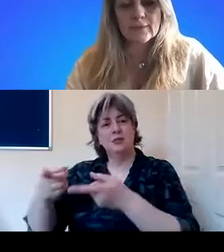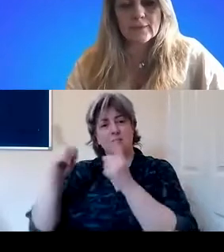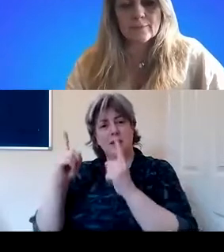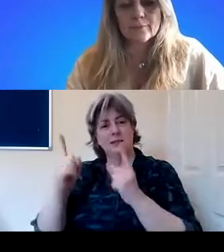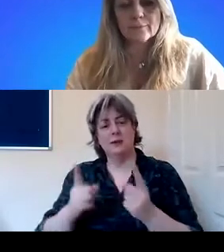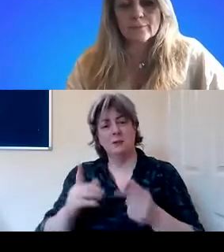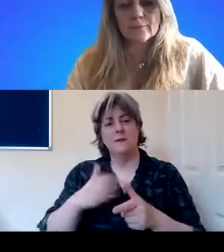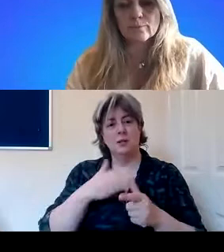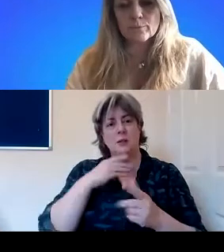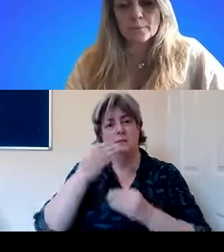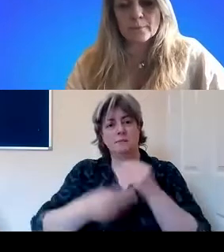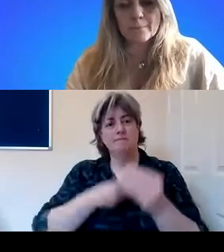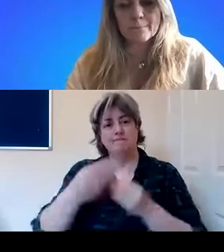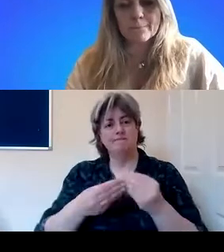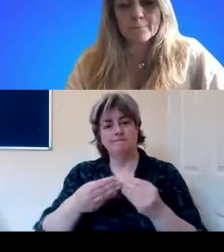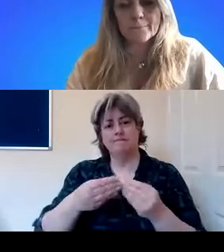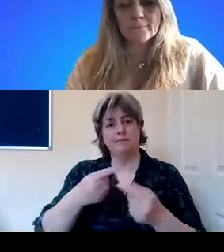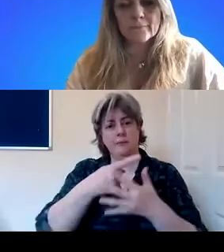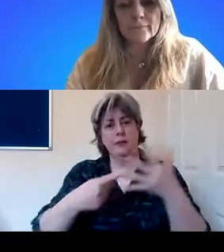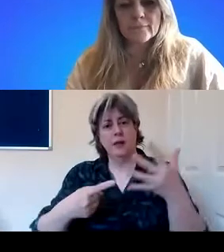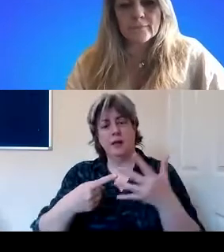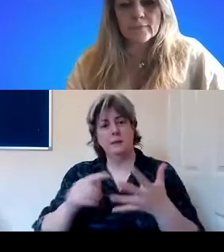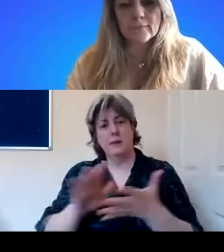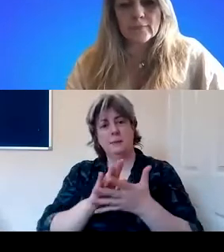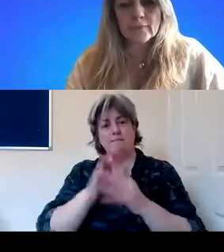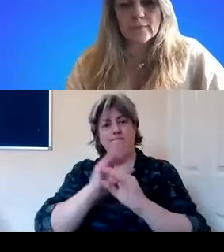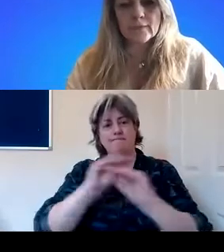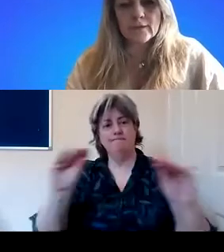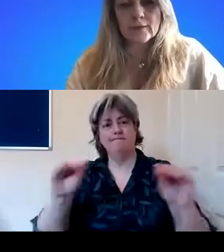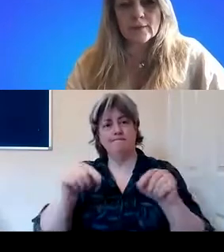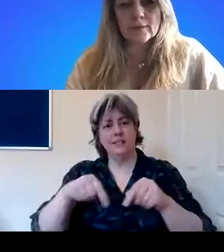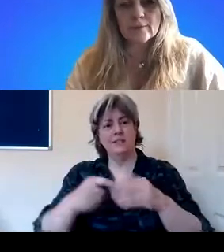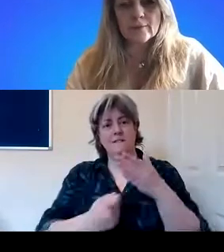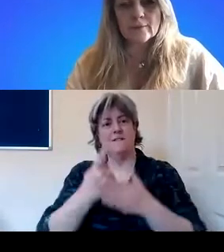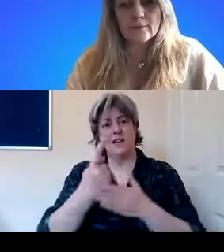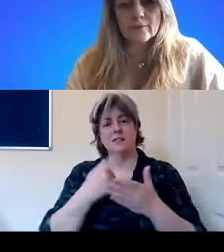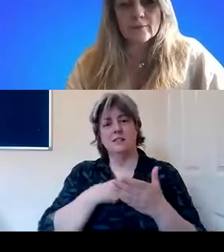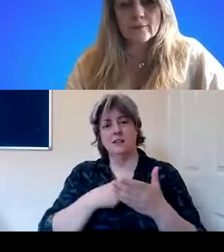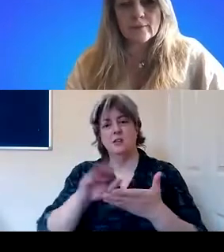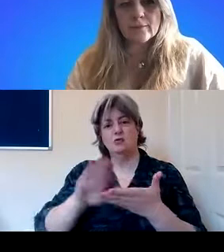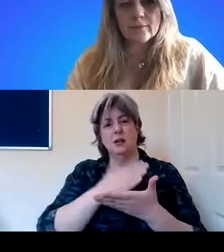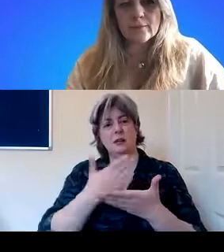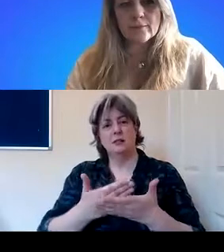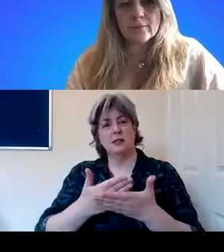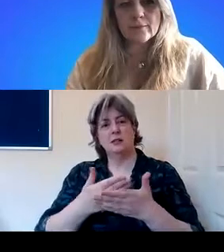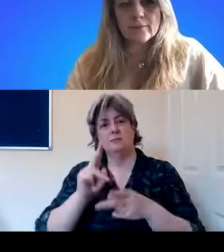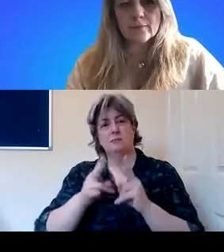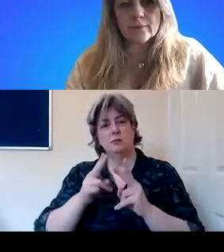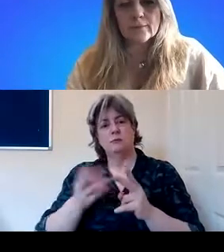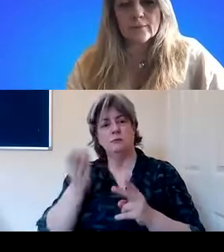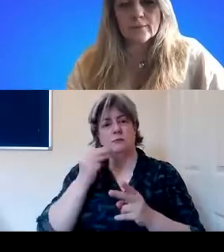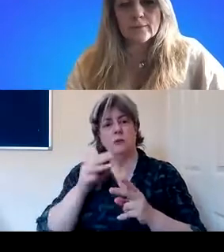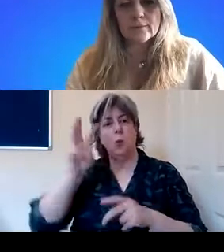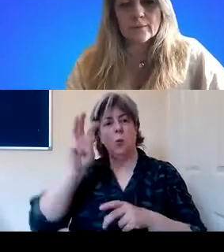is being translated into Welsh, so if you would like to listen in Welsh, then please click on the Welsh option at the bottom of your screen. We also